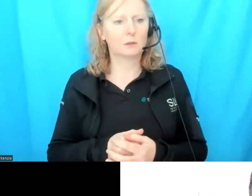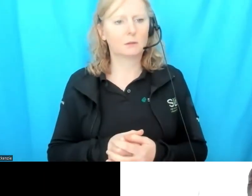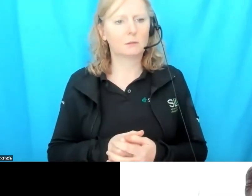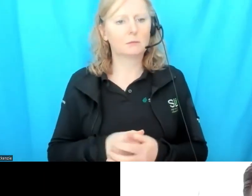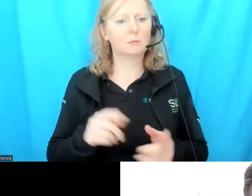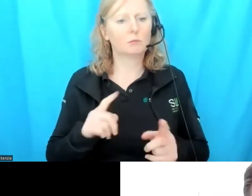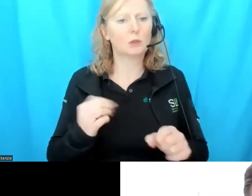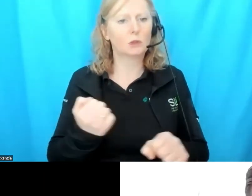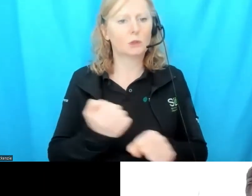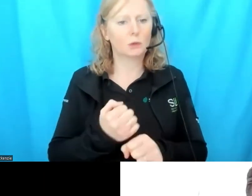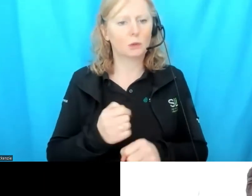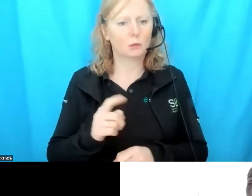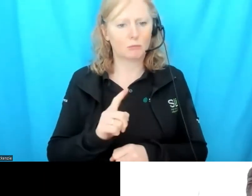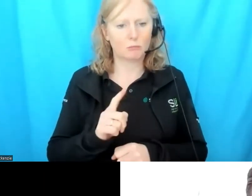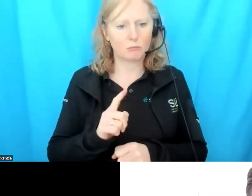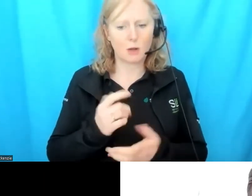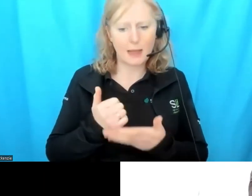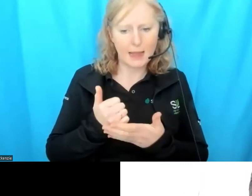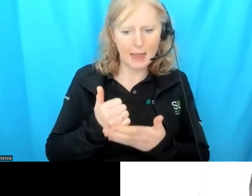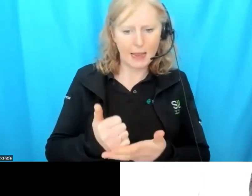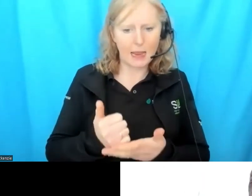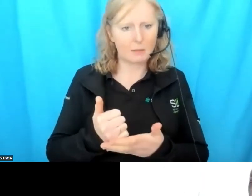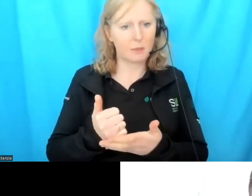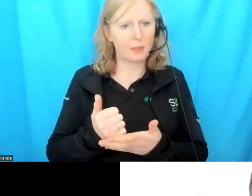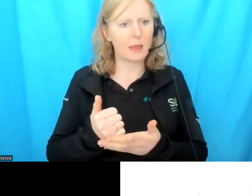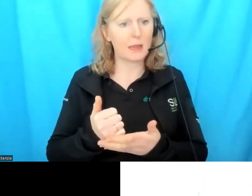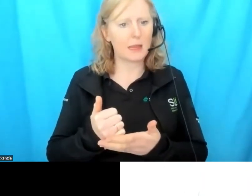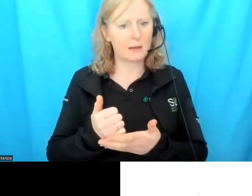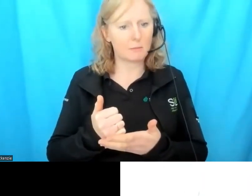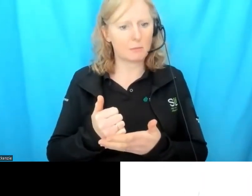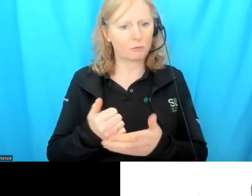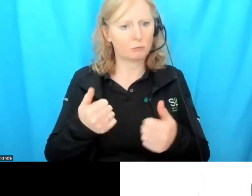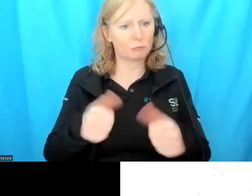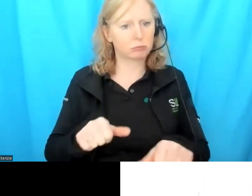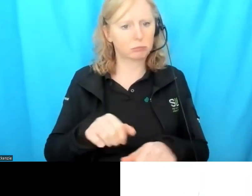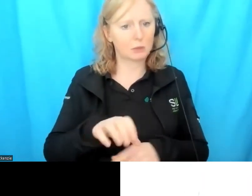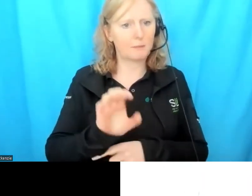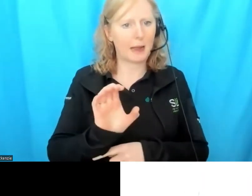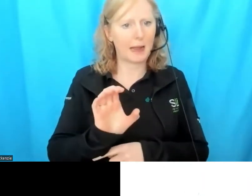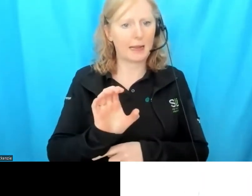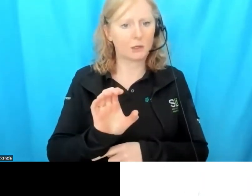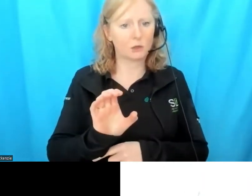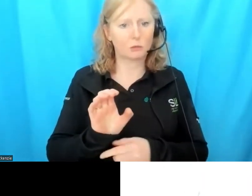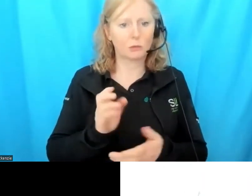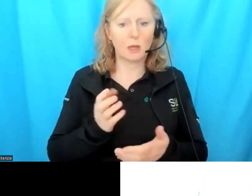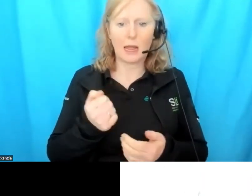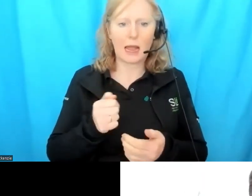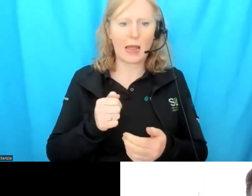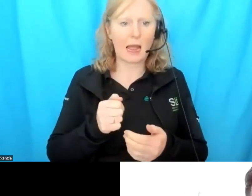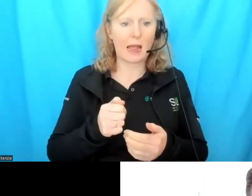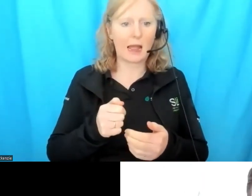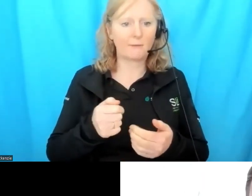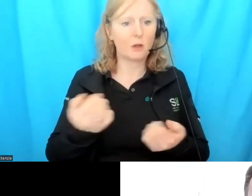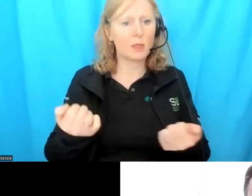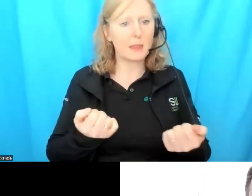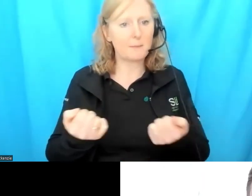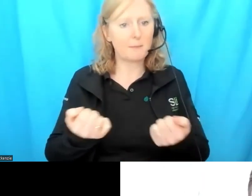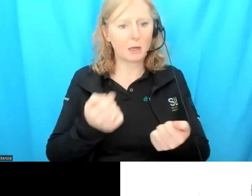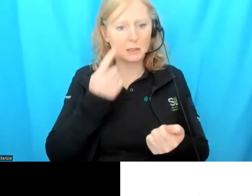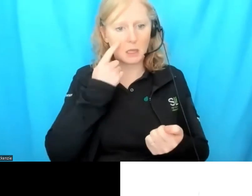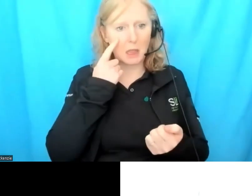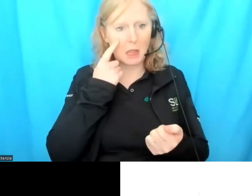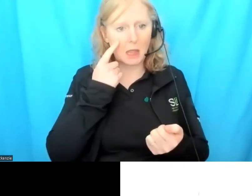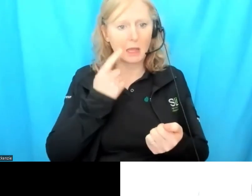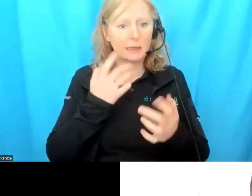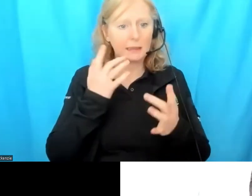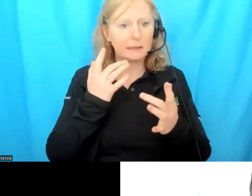process in obtaining the permit pass. That involves going through a small test within the bus to make sure you're able to park the